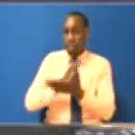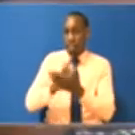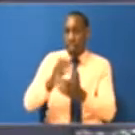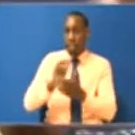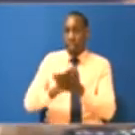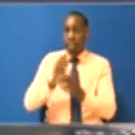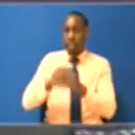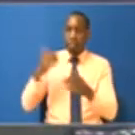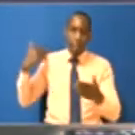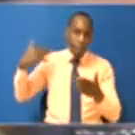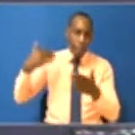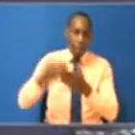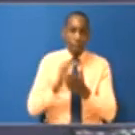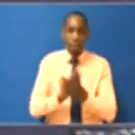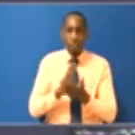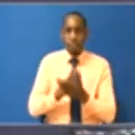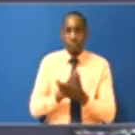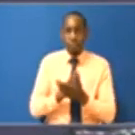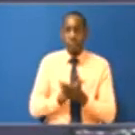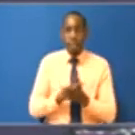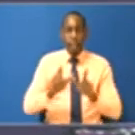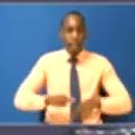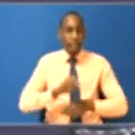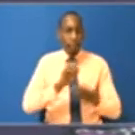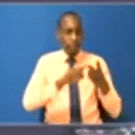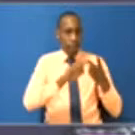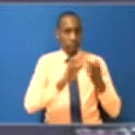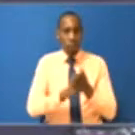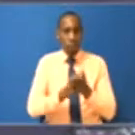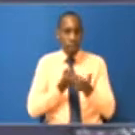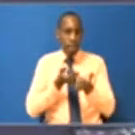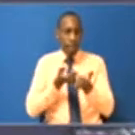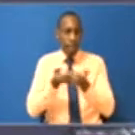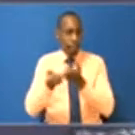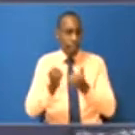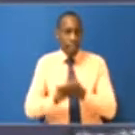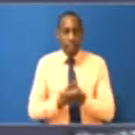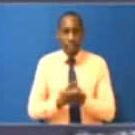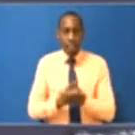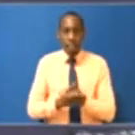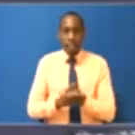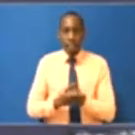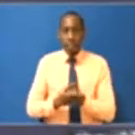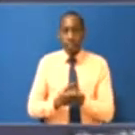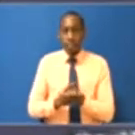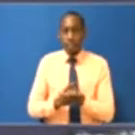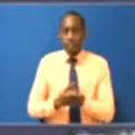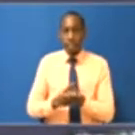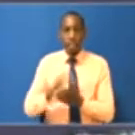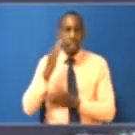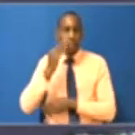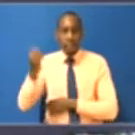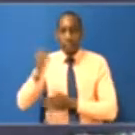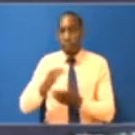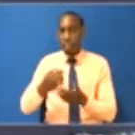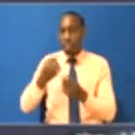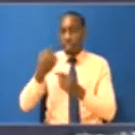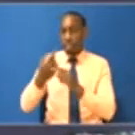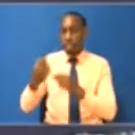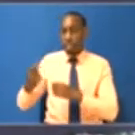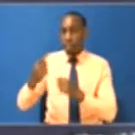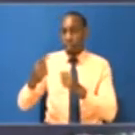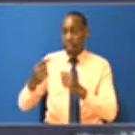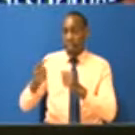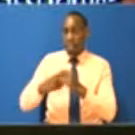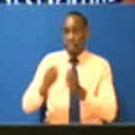time having essentially his life is corporate i think his experience with politics was just six months so i think the debate and you know there's been a huge